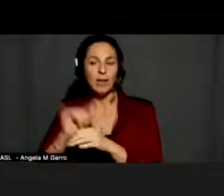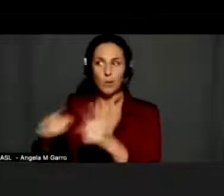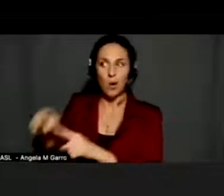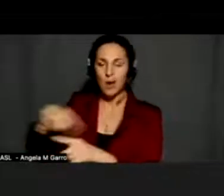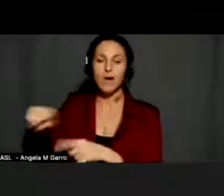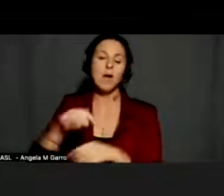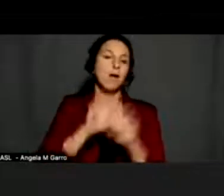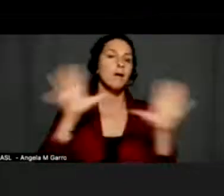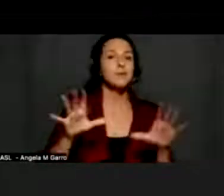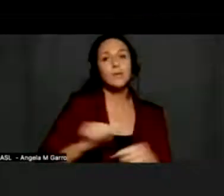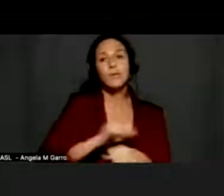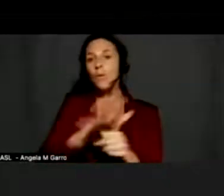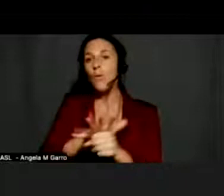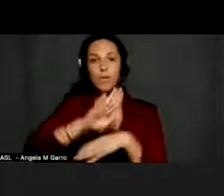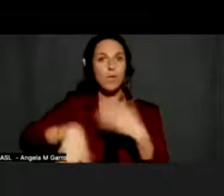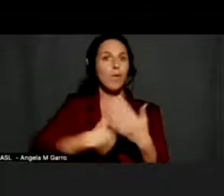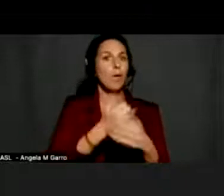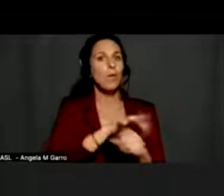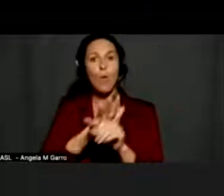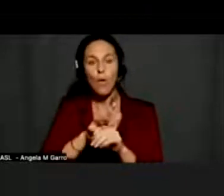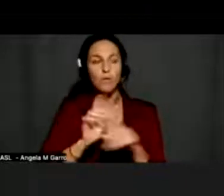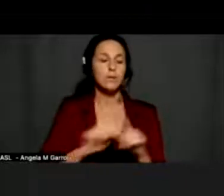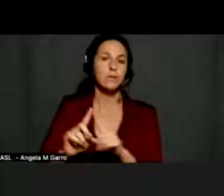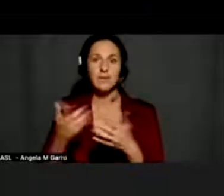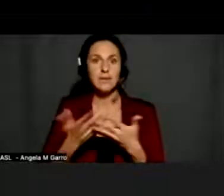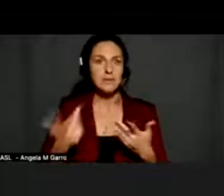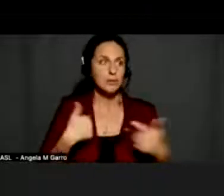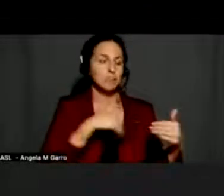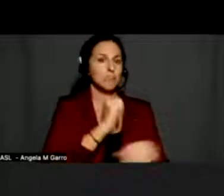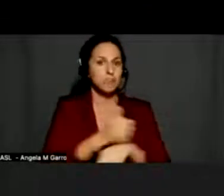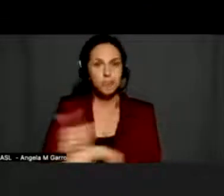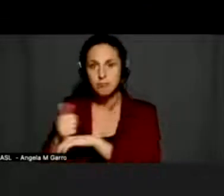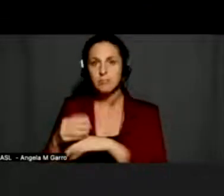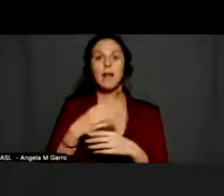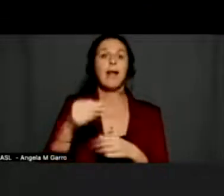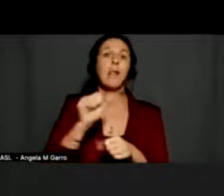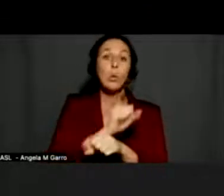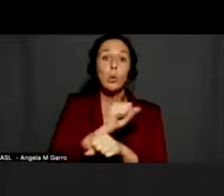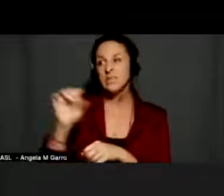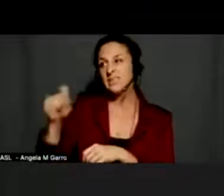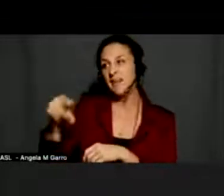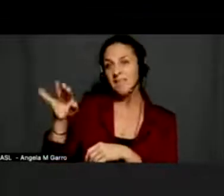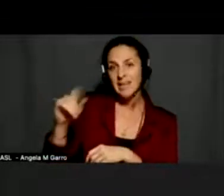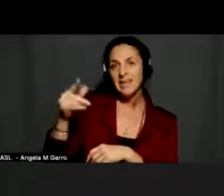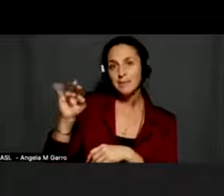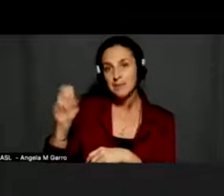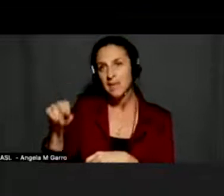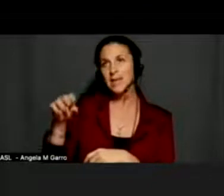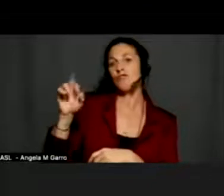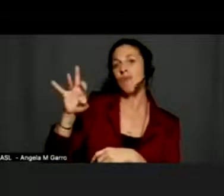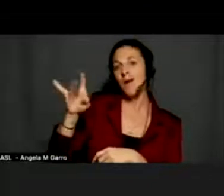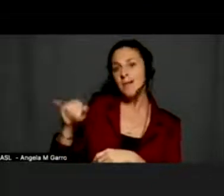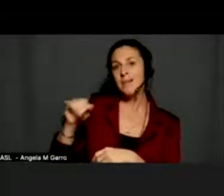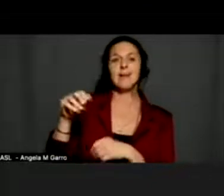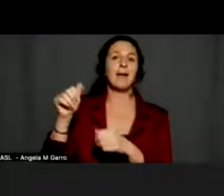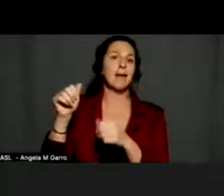COVID, all of the COVID measures that we have in place and the work that Stephanie Gibson does and Susie Riley and the administrative assistants and